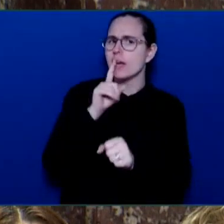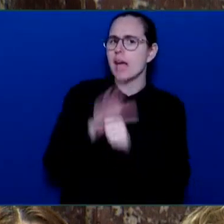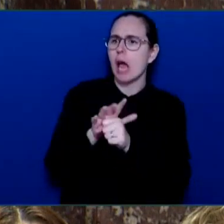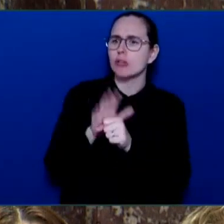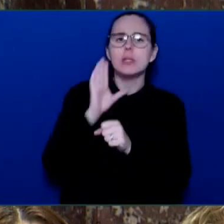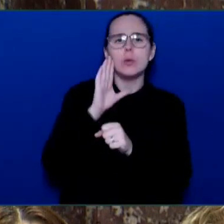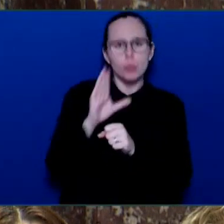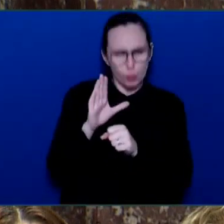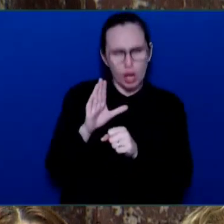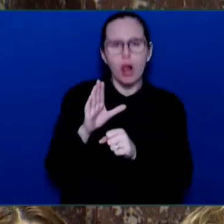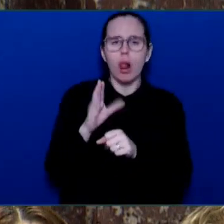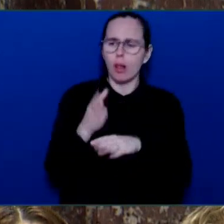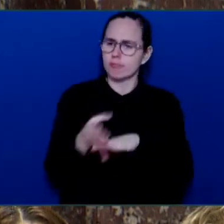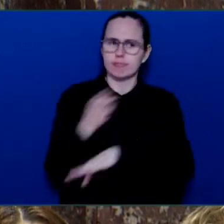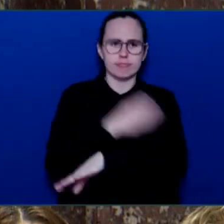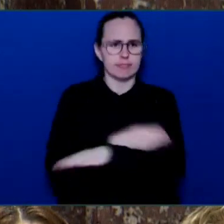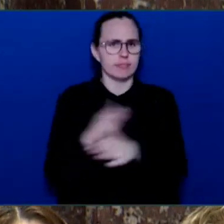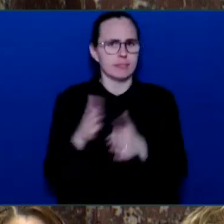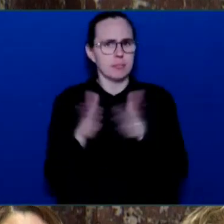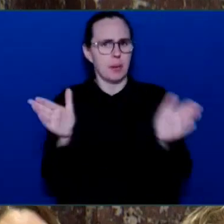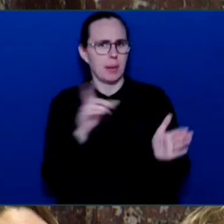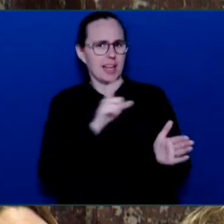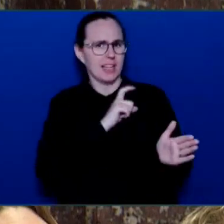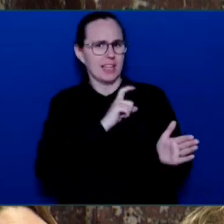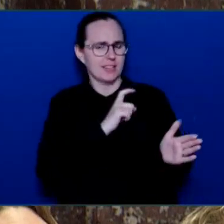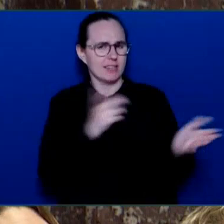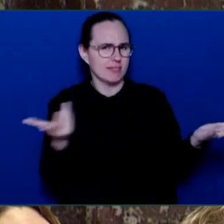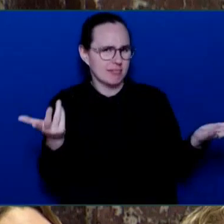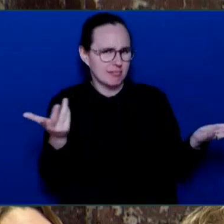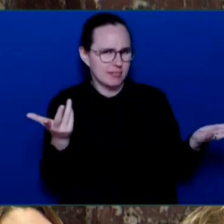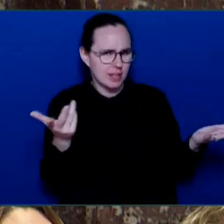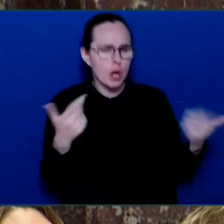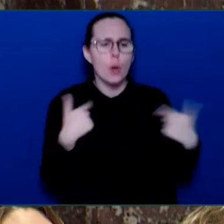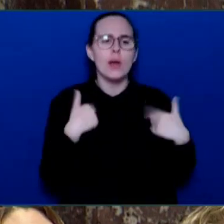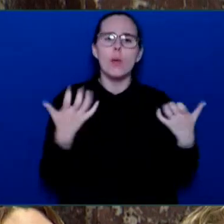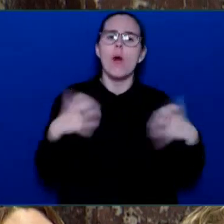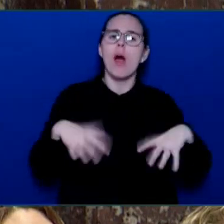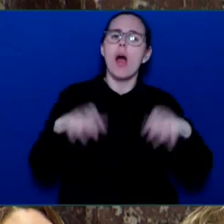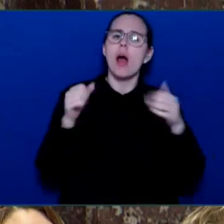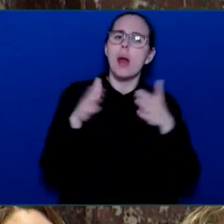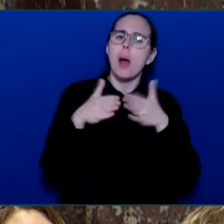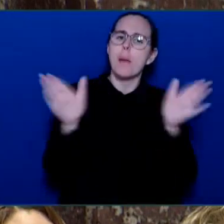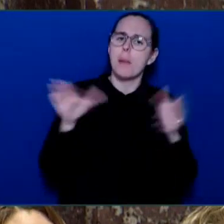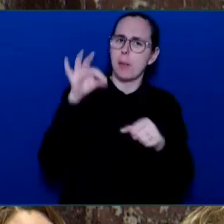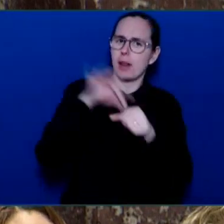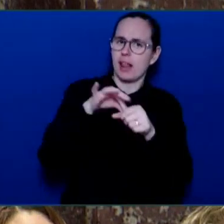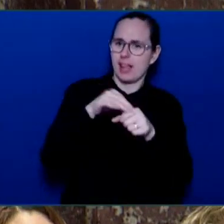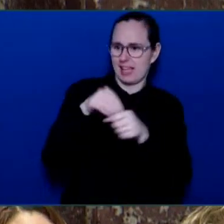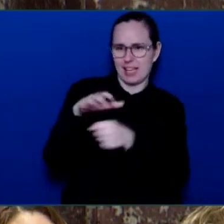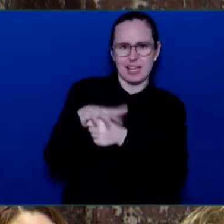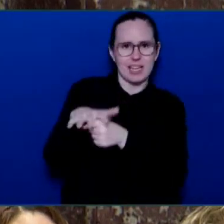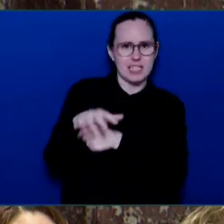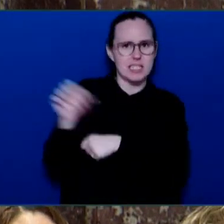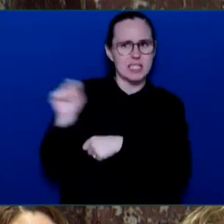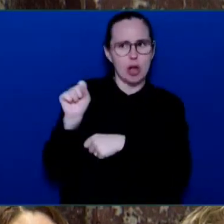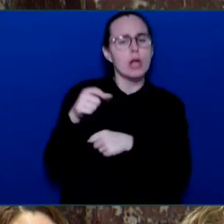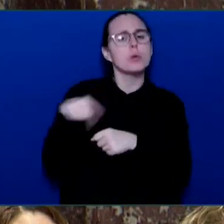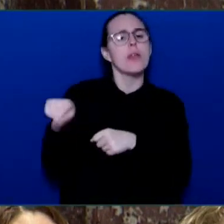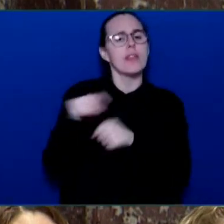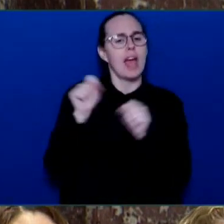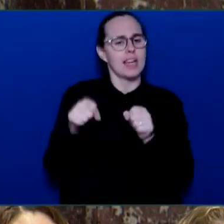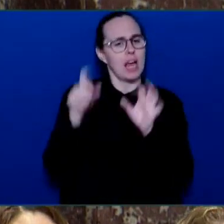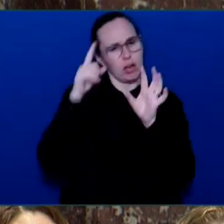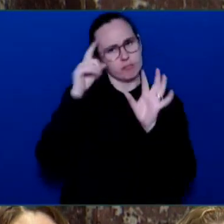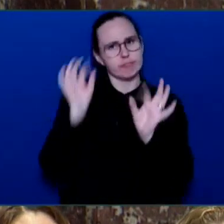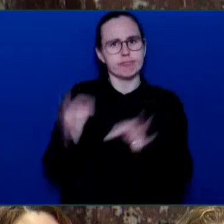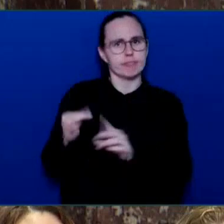Surrey taxpayers can make an informed, democratic decision. But unfortunately, instead, the Premier has come down on Surrey with an